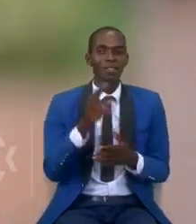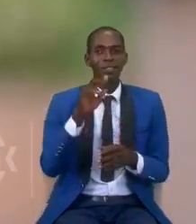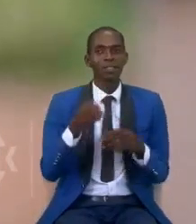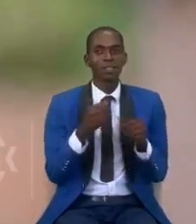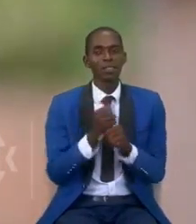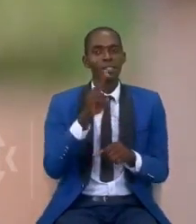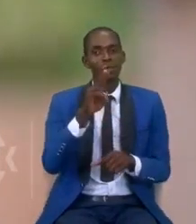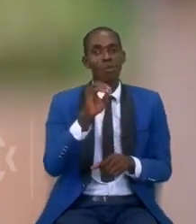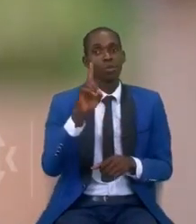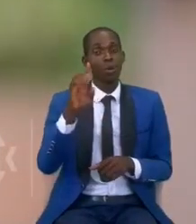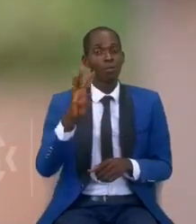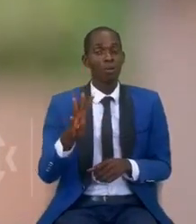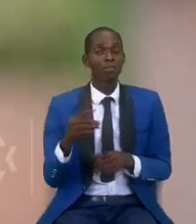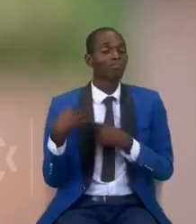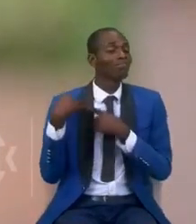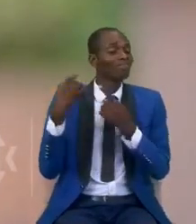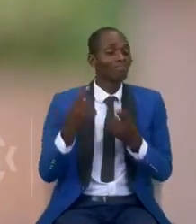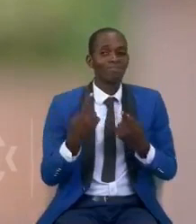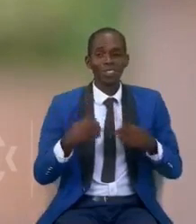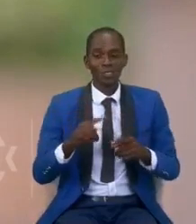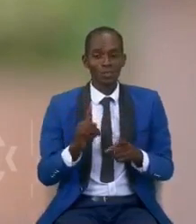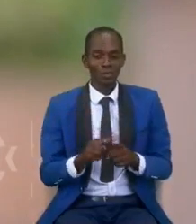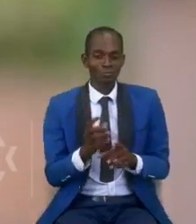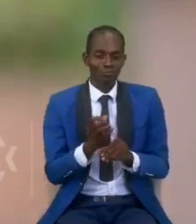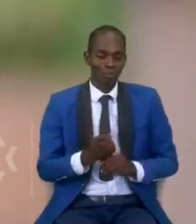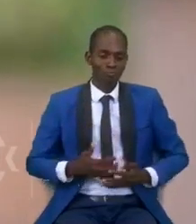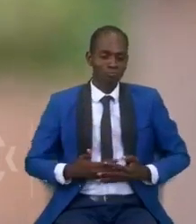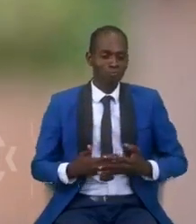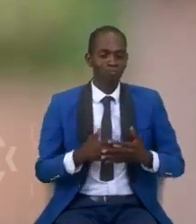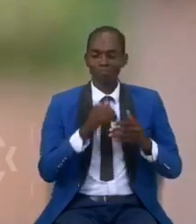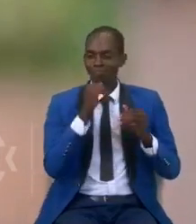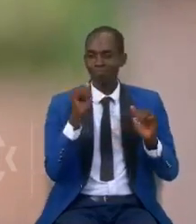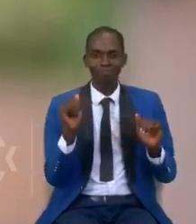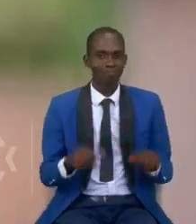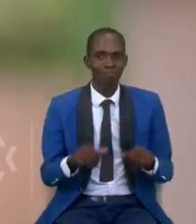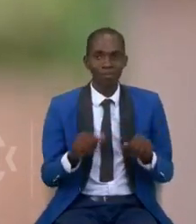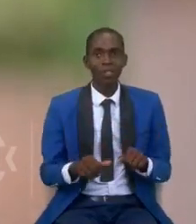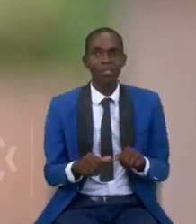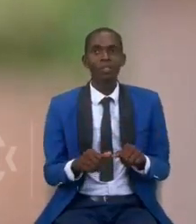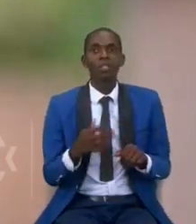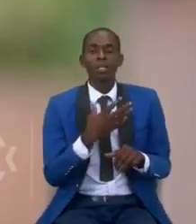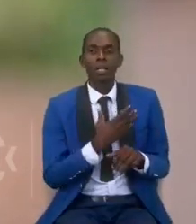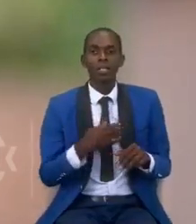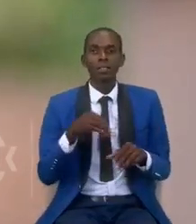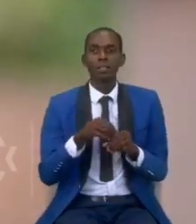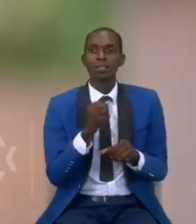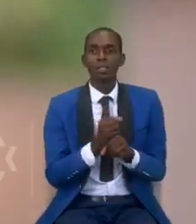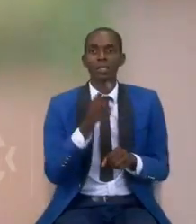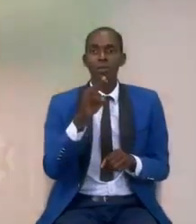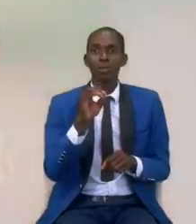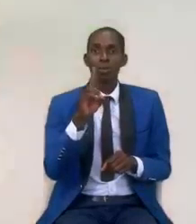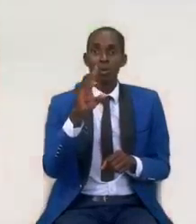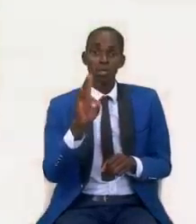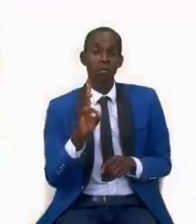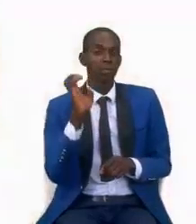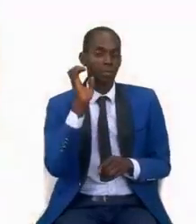avail. So the year 2017, that was the year I conceived. I lost the baby. I lost the pregnancy. I